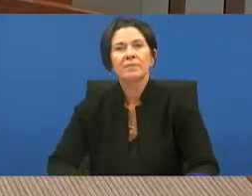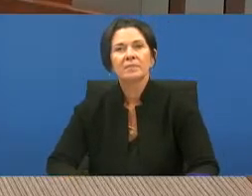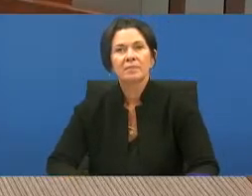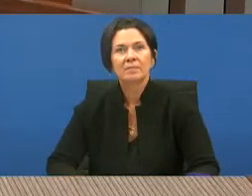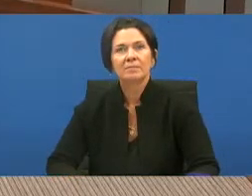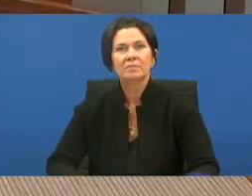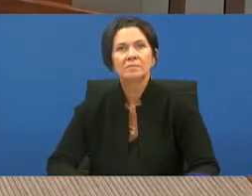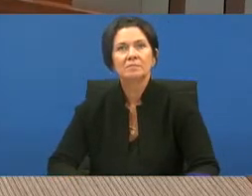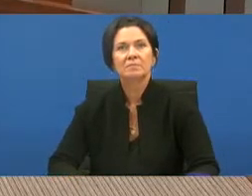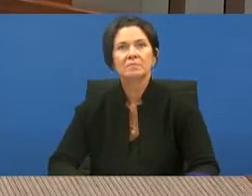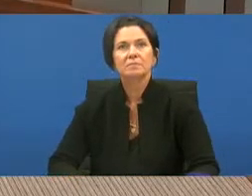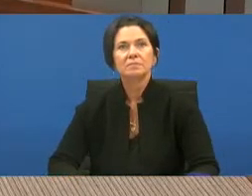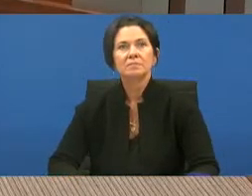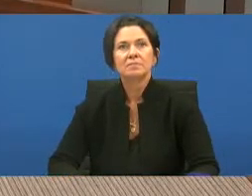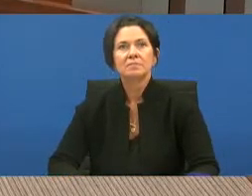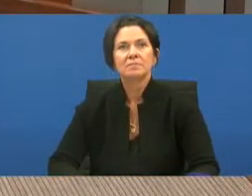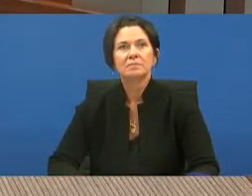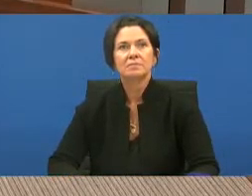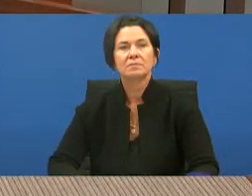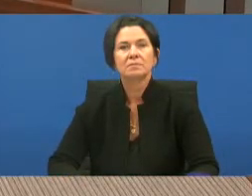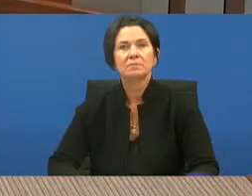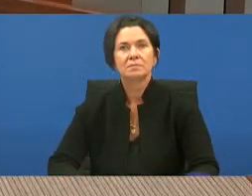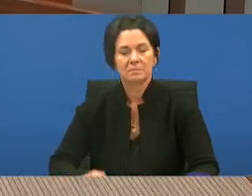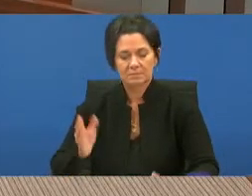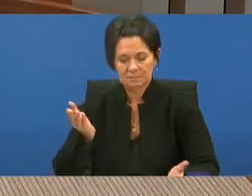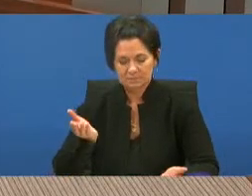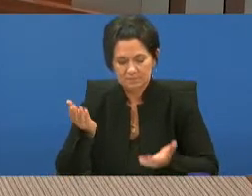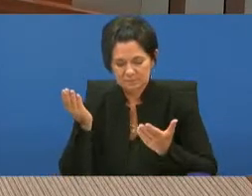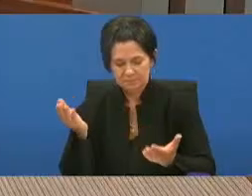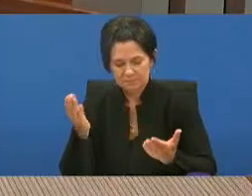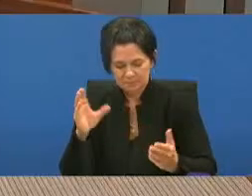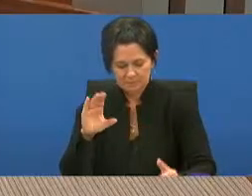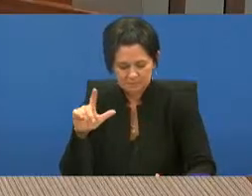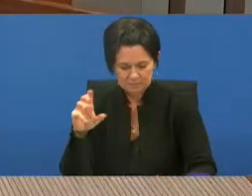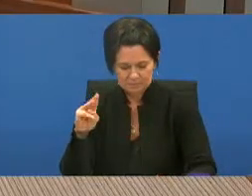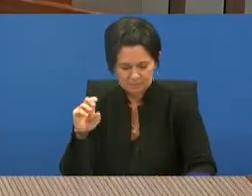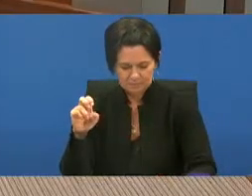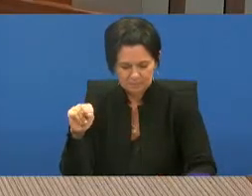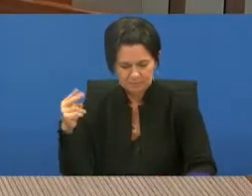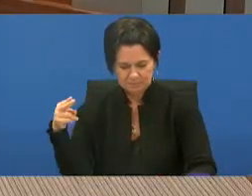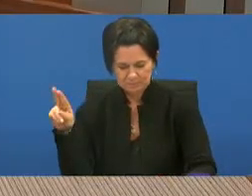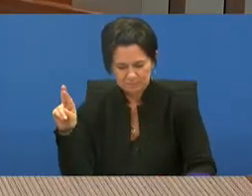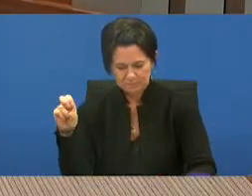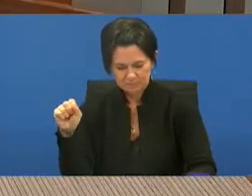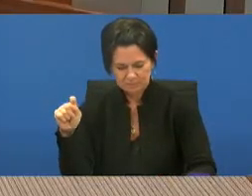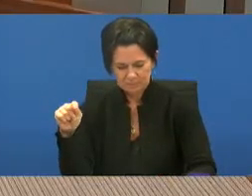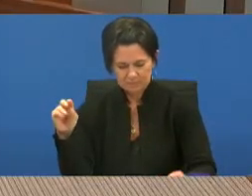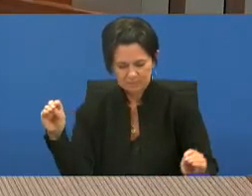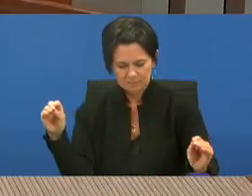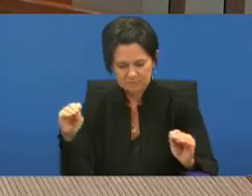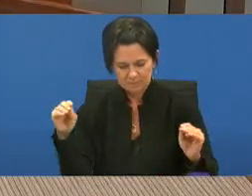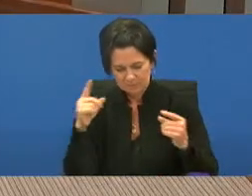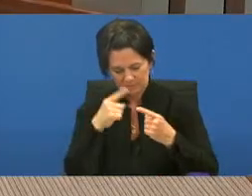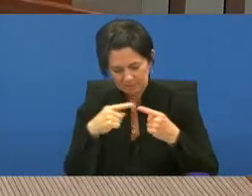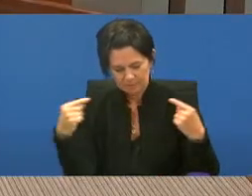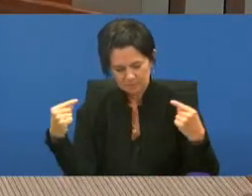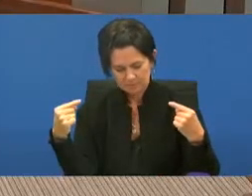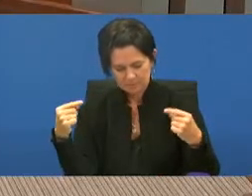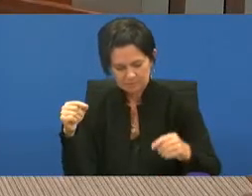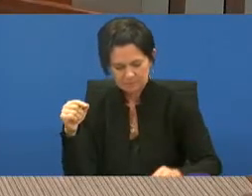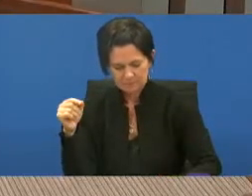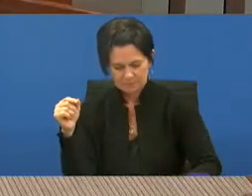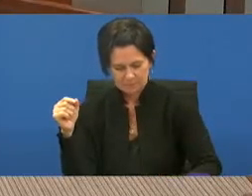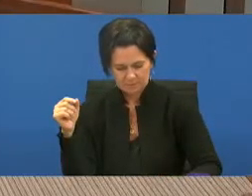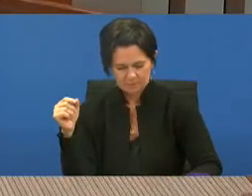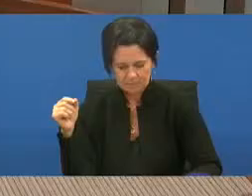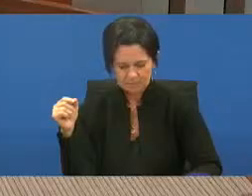Seeing none, we'll go to council. Motion by Councilwoman Coleman, second by Councilman Hurst. Any opposed? Motion carries.